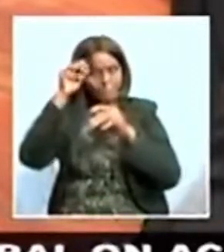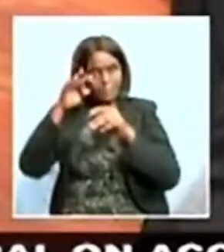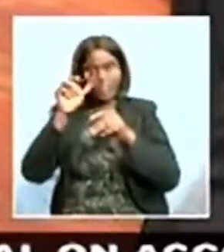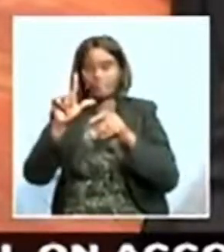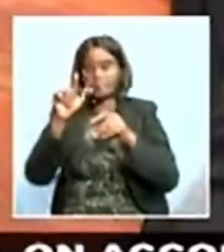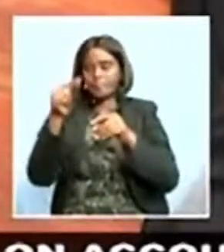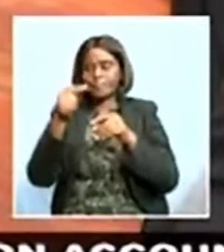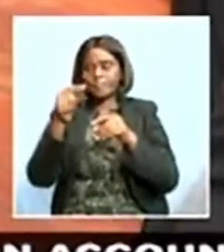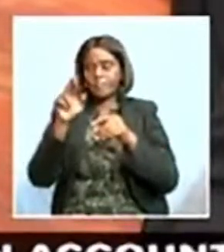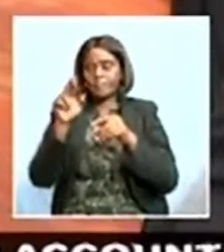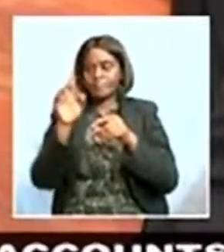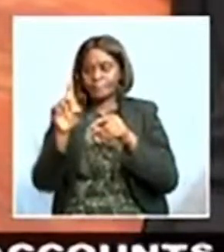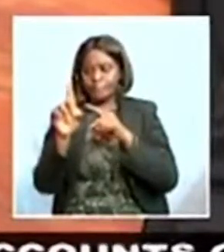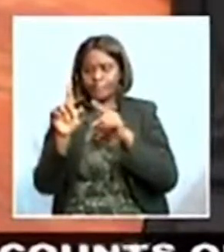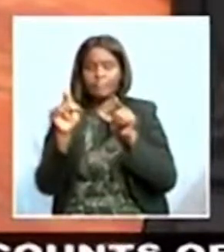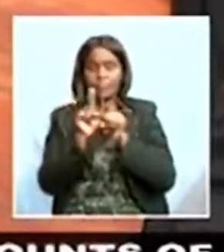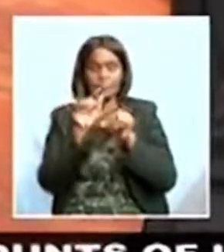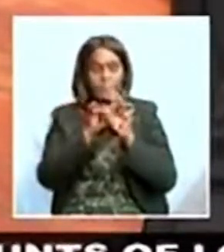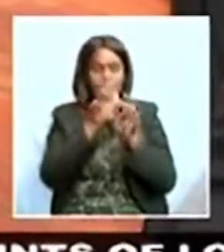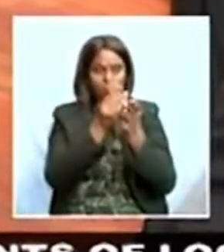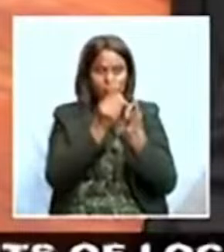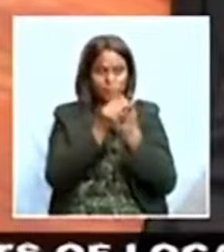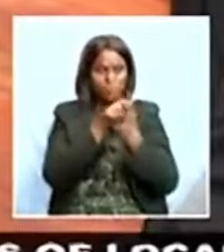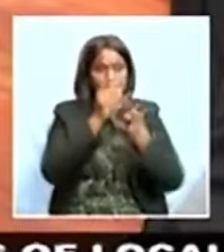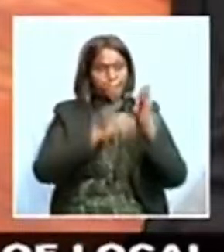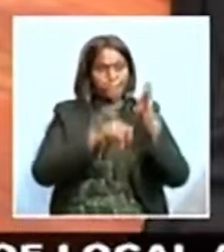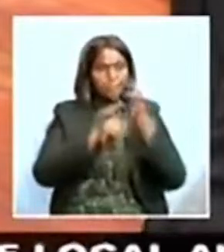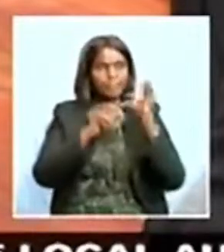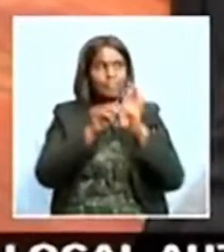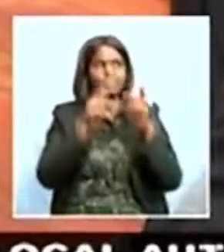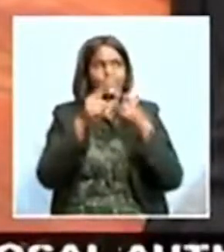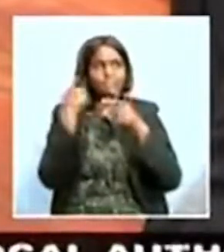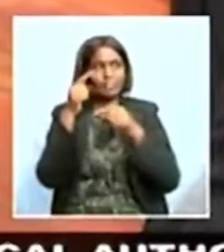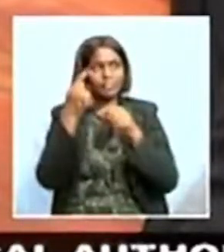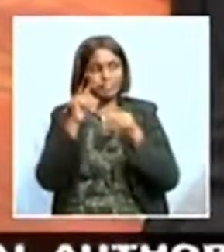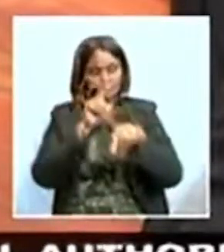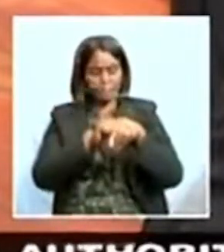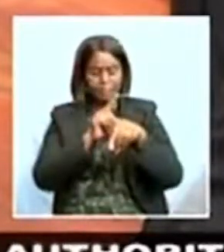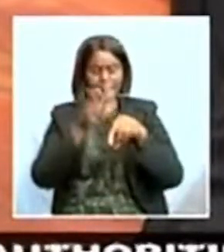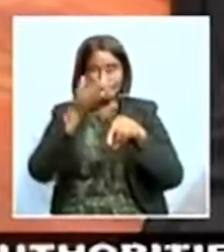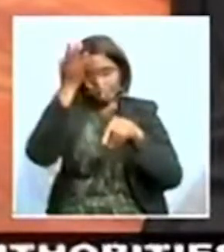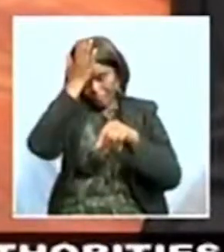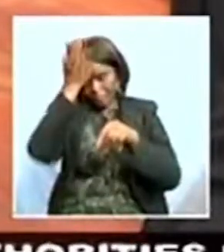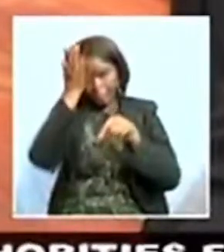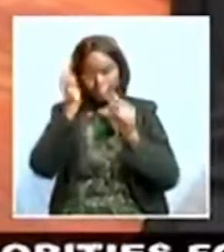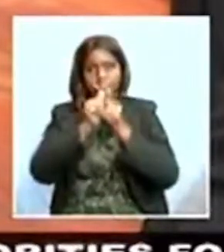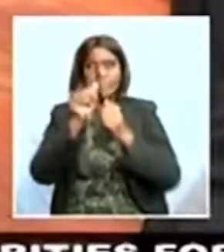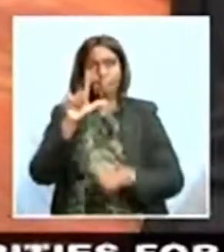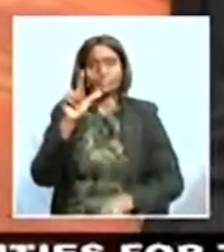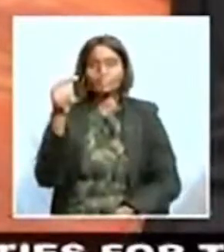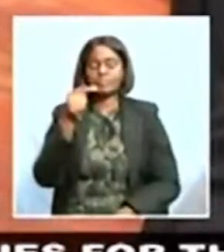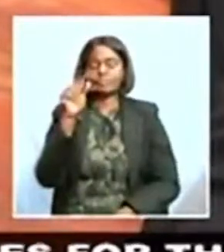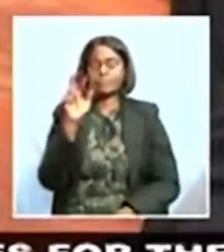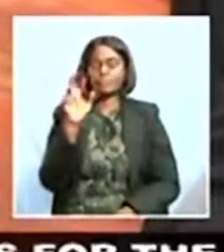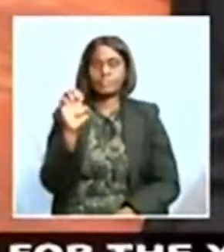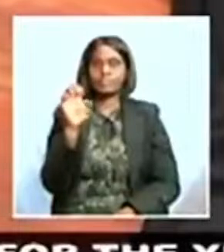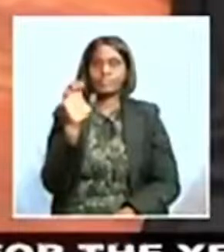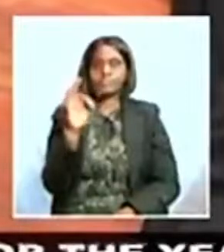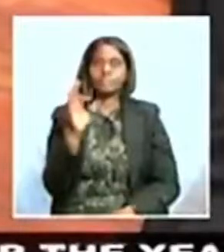Government and Rural Development on funds deducted at source for timely update and local government equalization funds